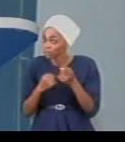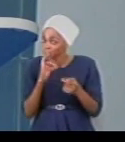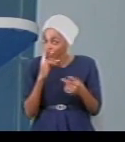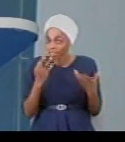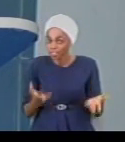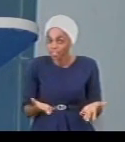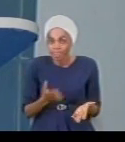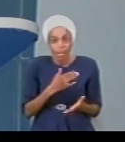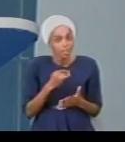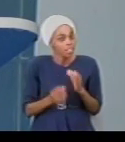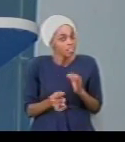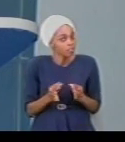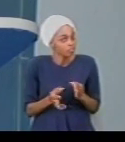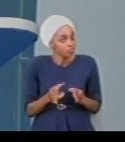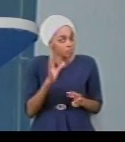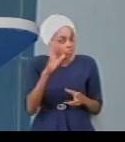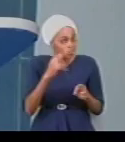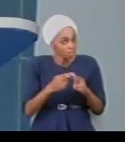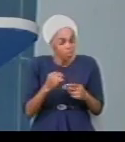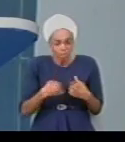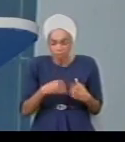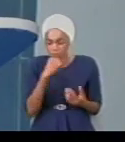night. It will enter.